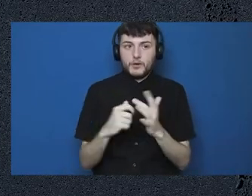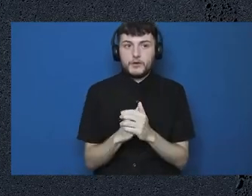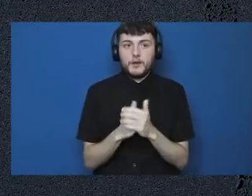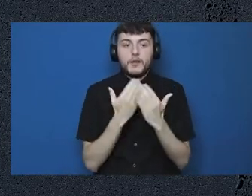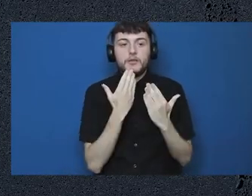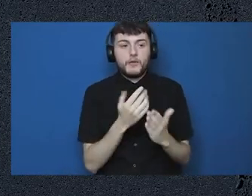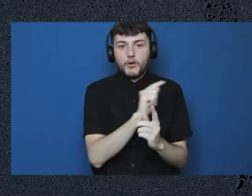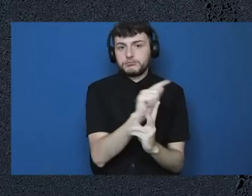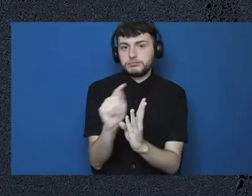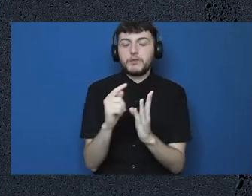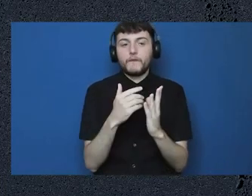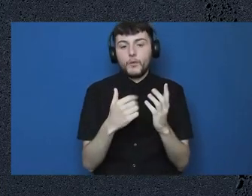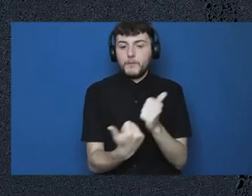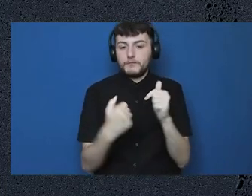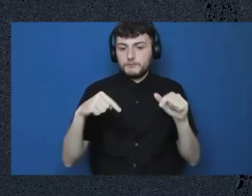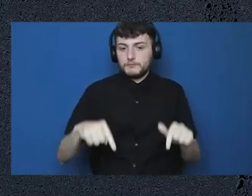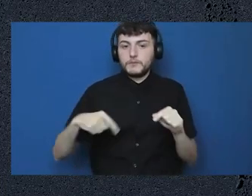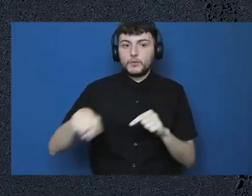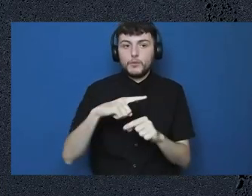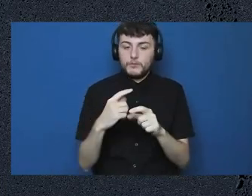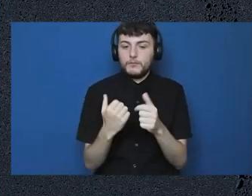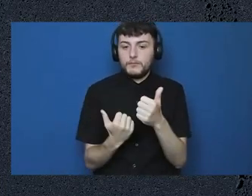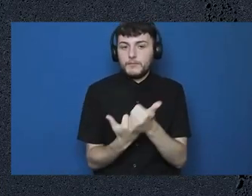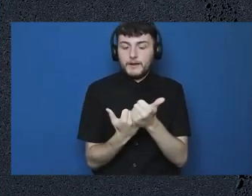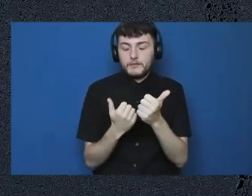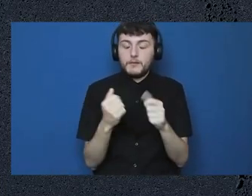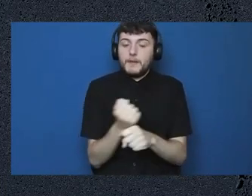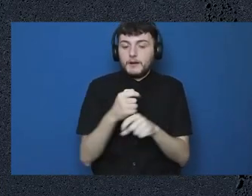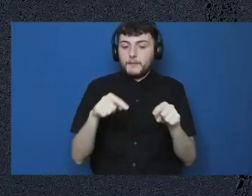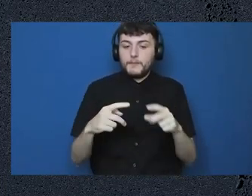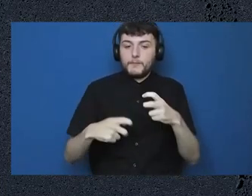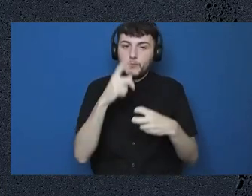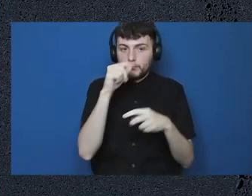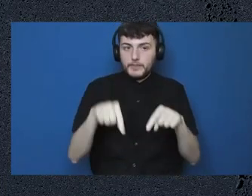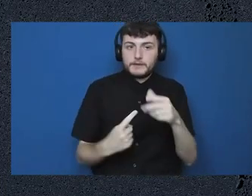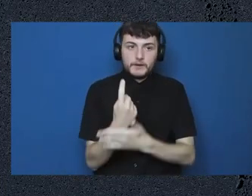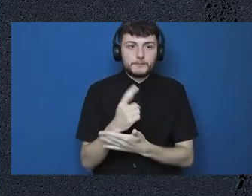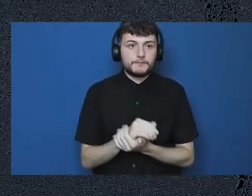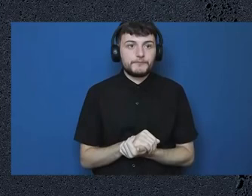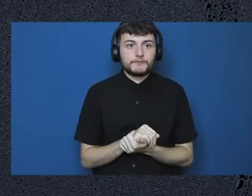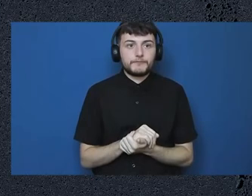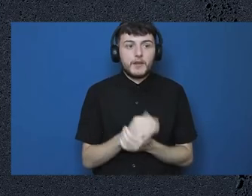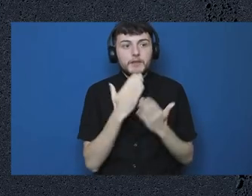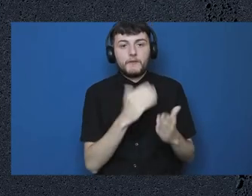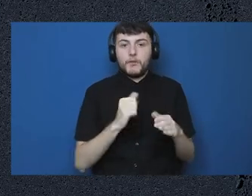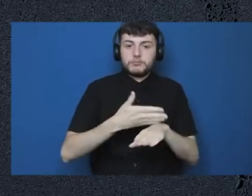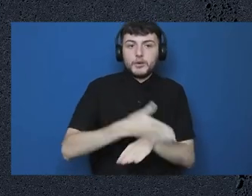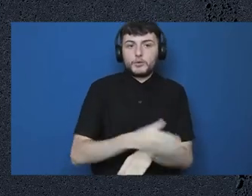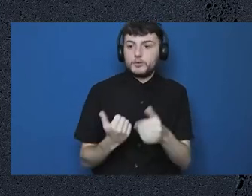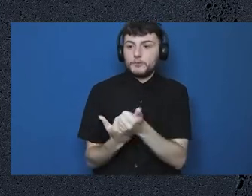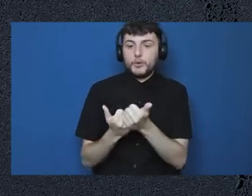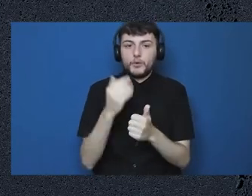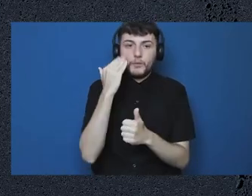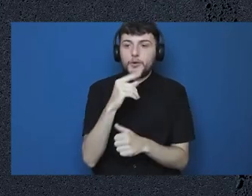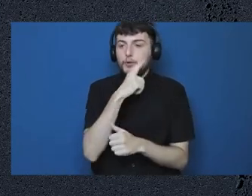and for all the work that you do in celebrating and supporting girls and women in STEMM. Well,